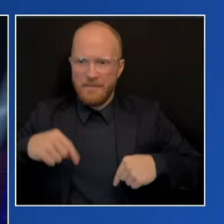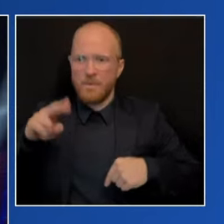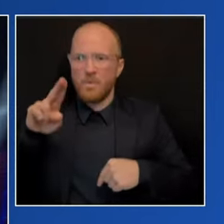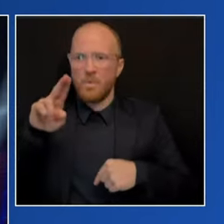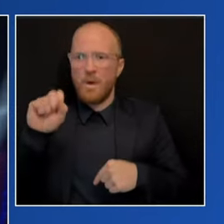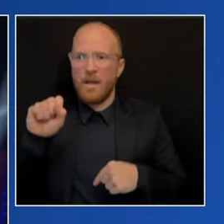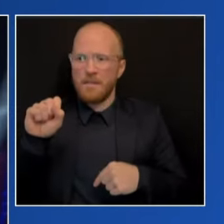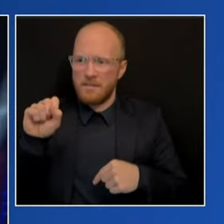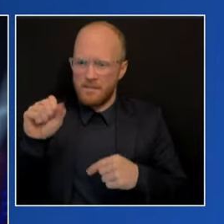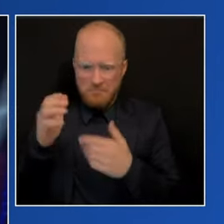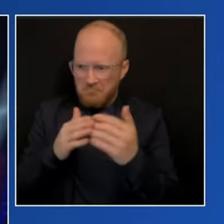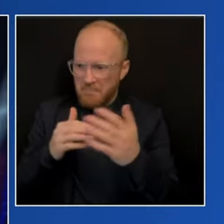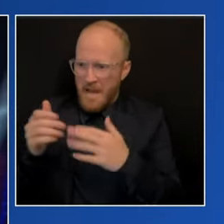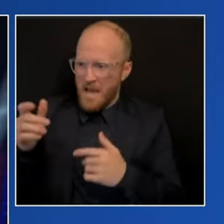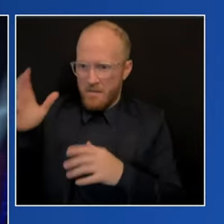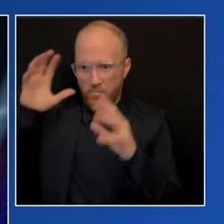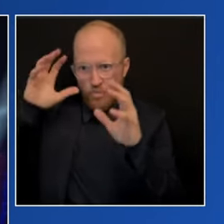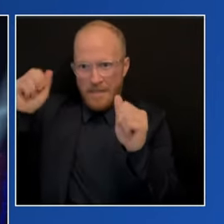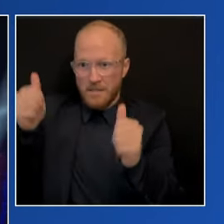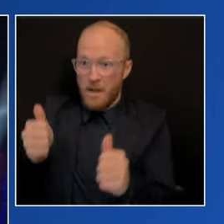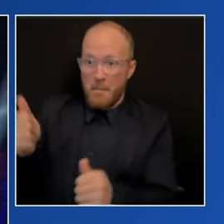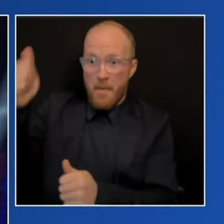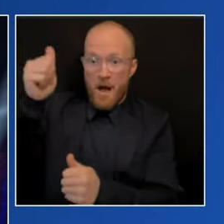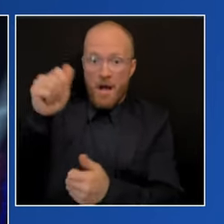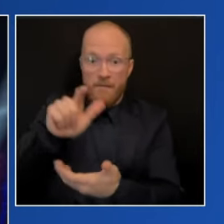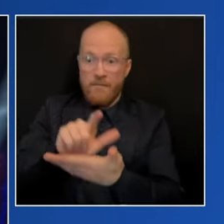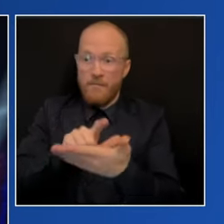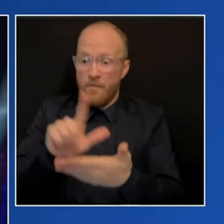the president, is above the law. We still believe